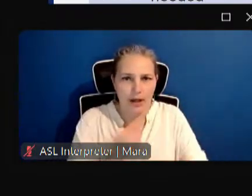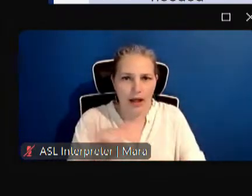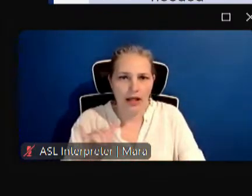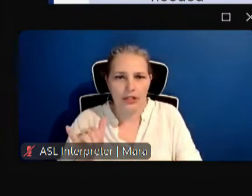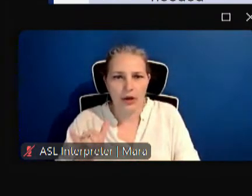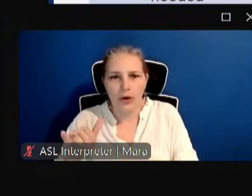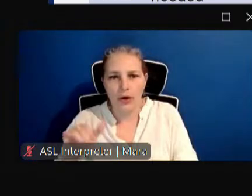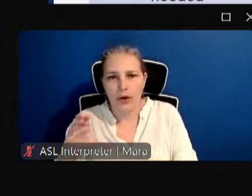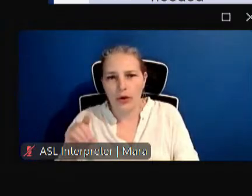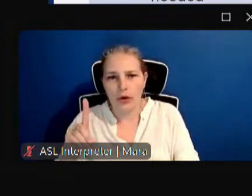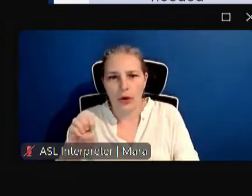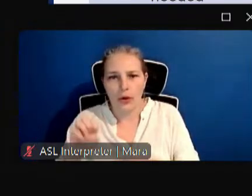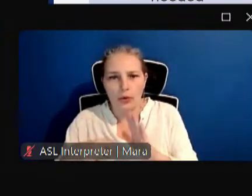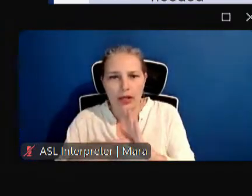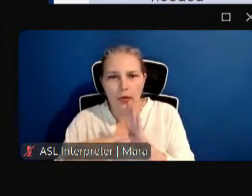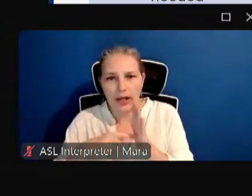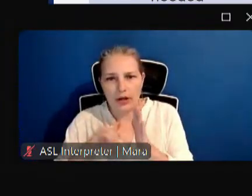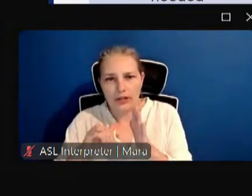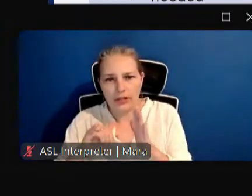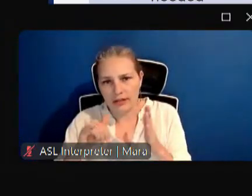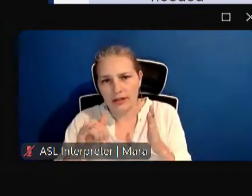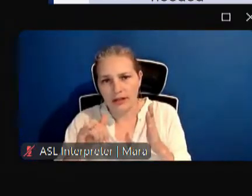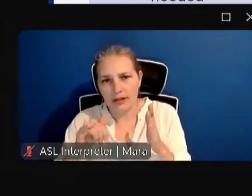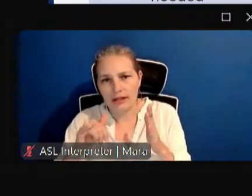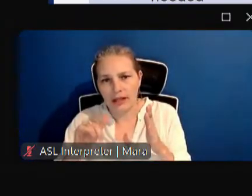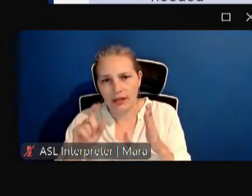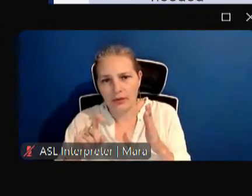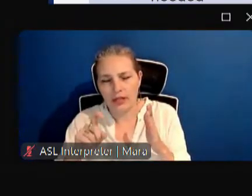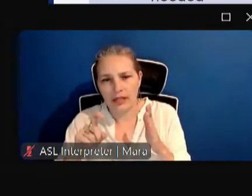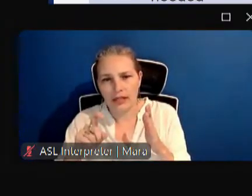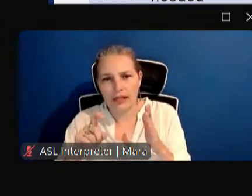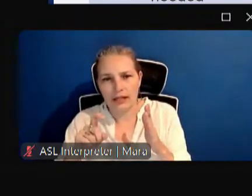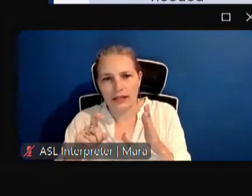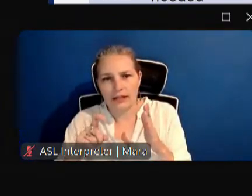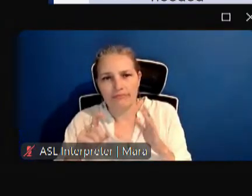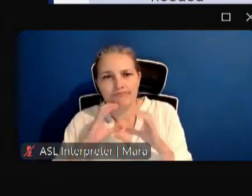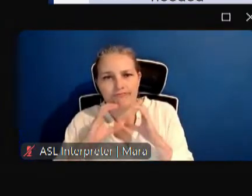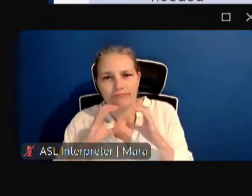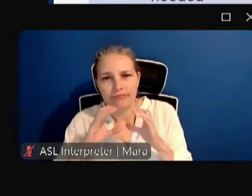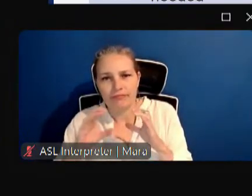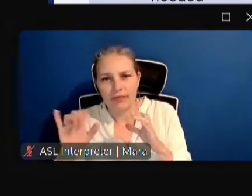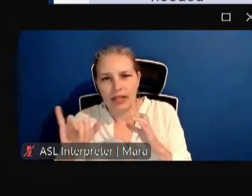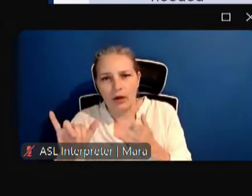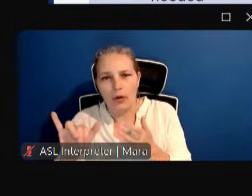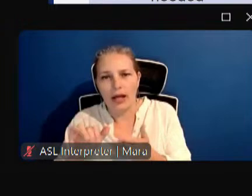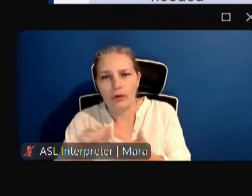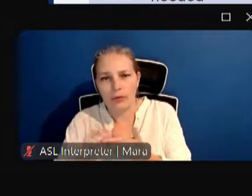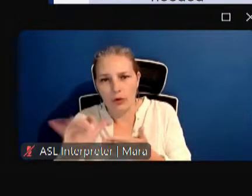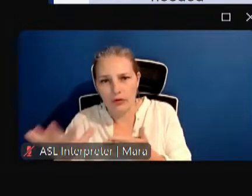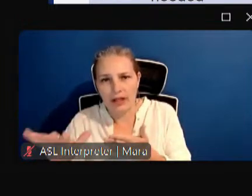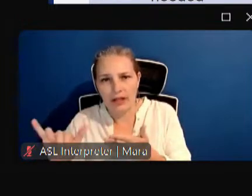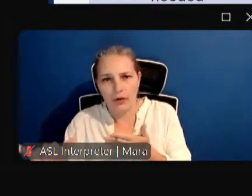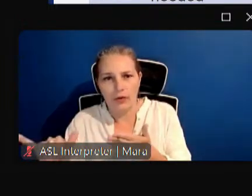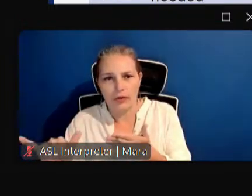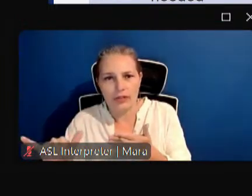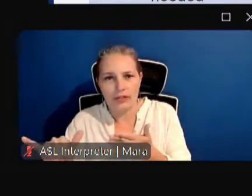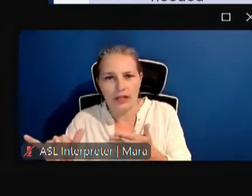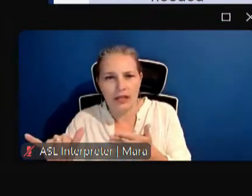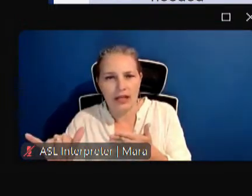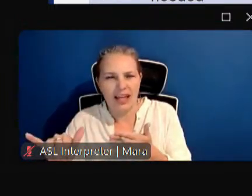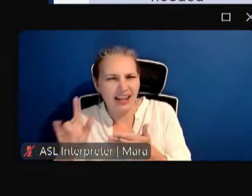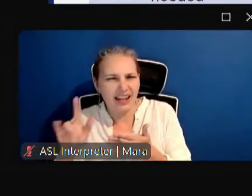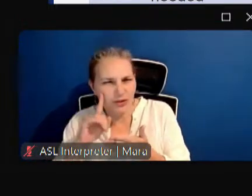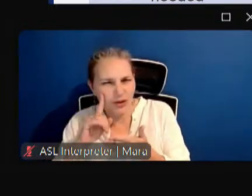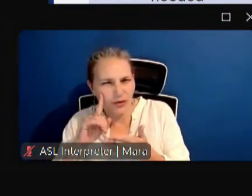remove the signs, have the contractor remove the signs before any additional action is concerned. However, we do believe that it is